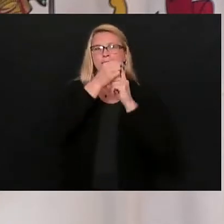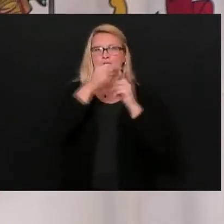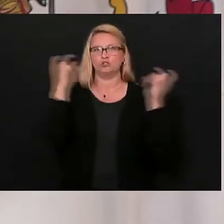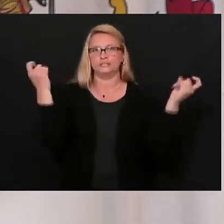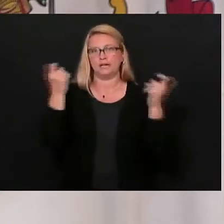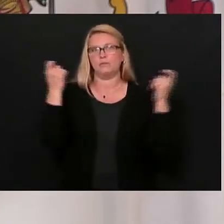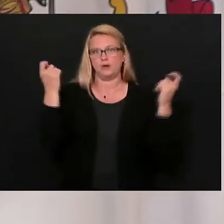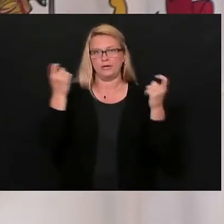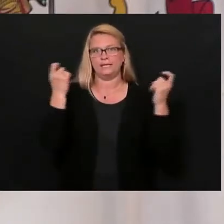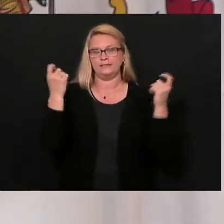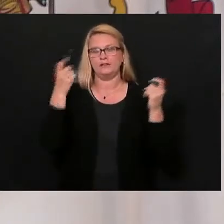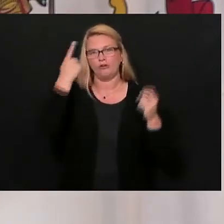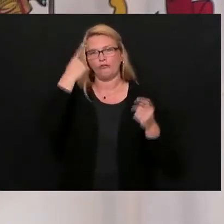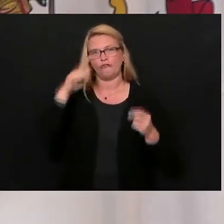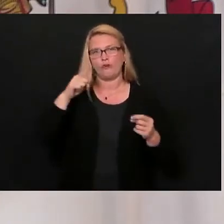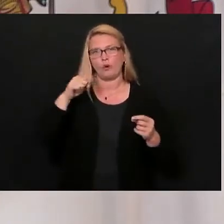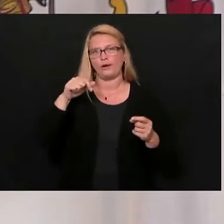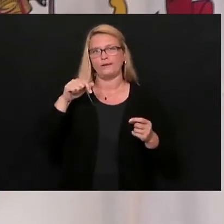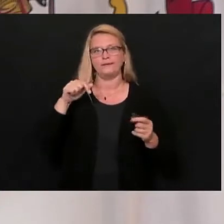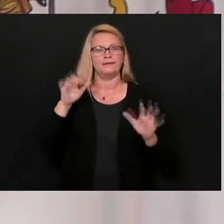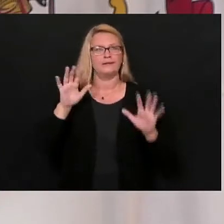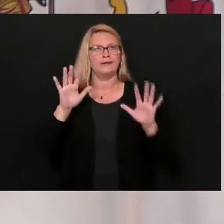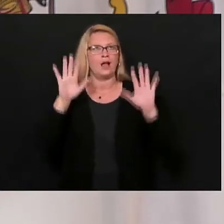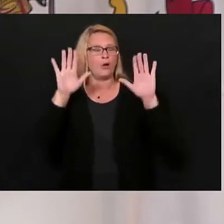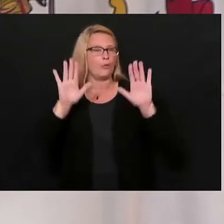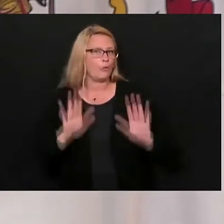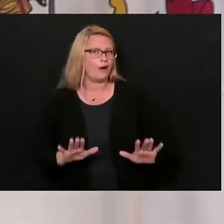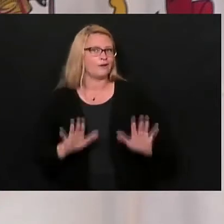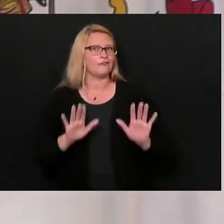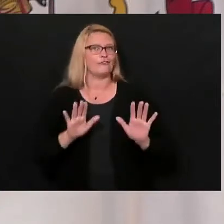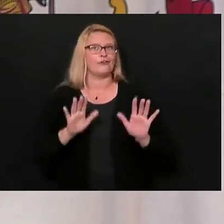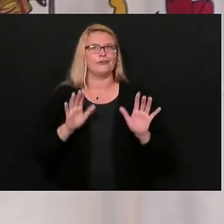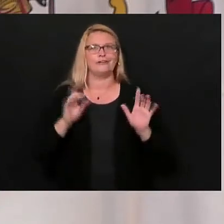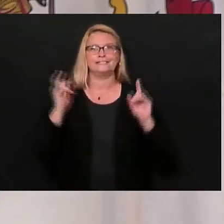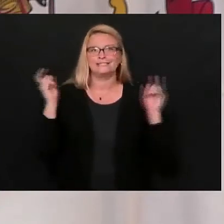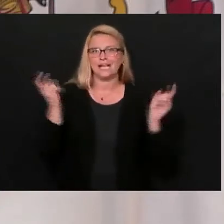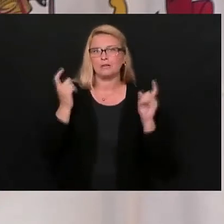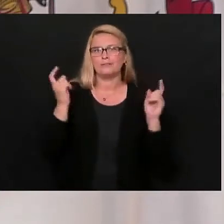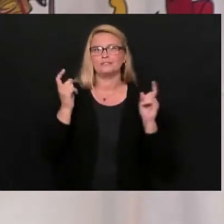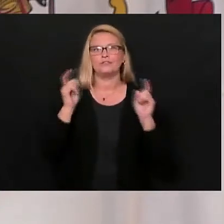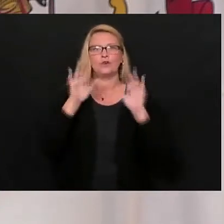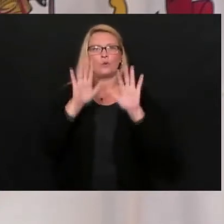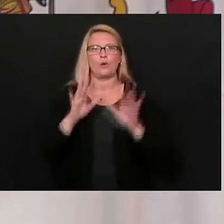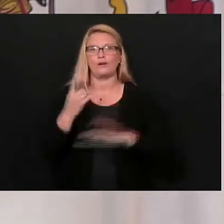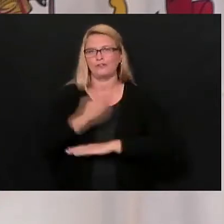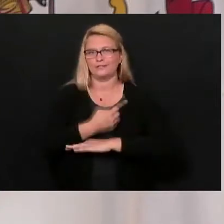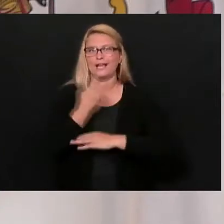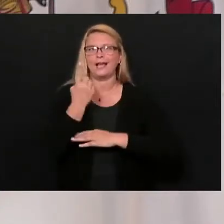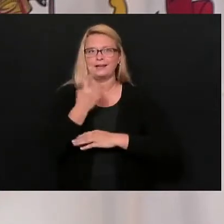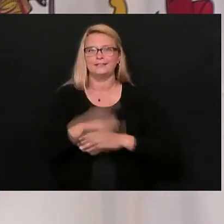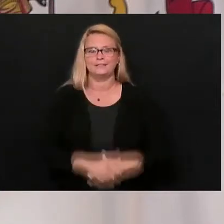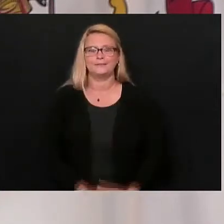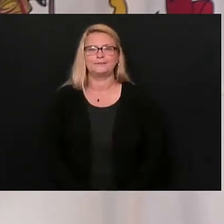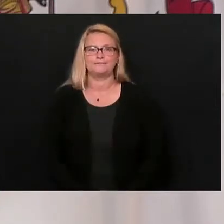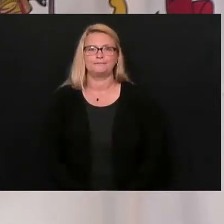and for this absolutely wonderful celebration of a wonderful, wonderful day. So that's all I've got